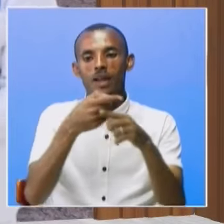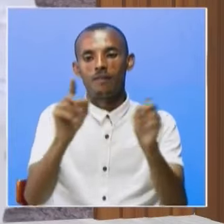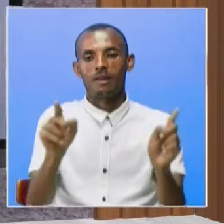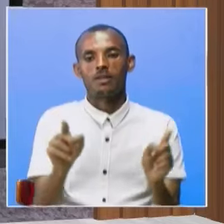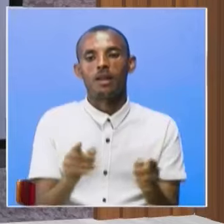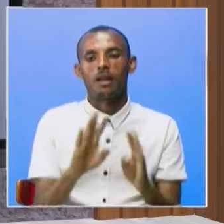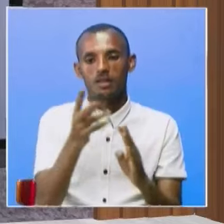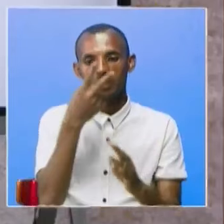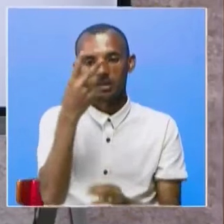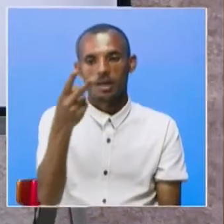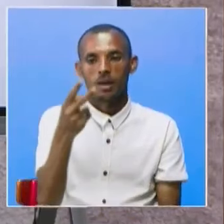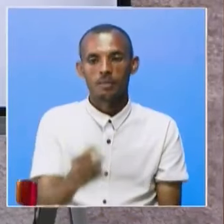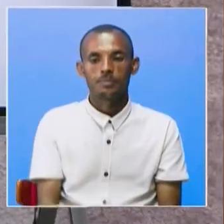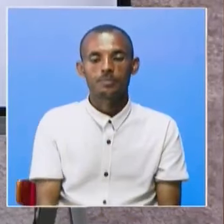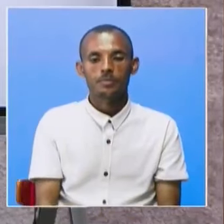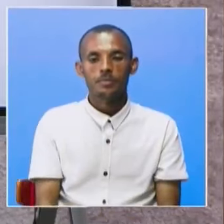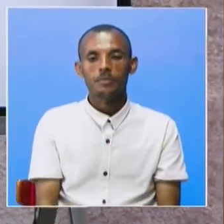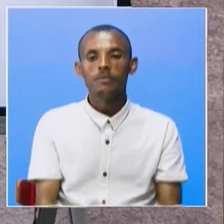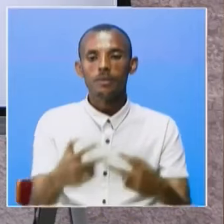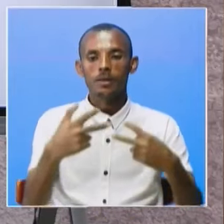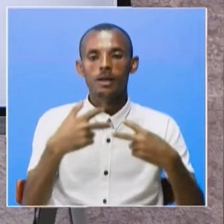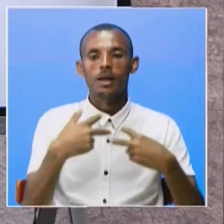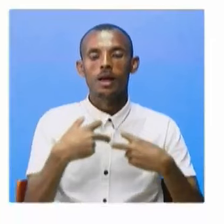see them. All right? Have to.